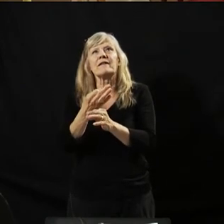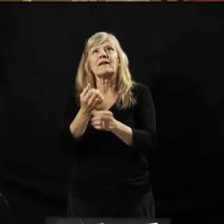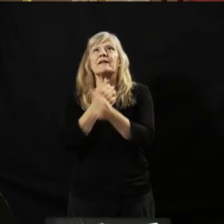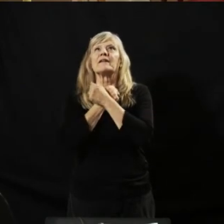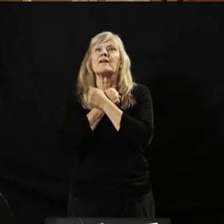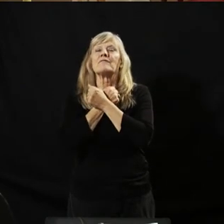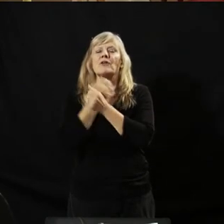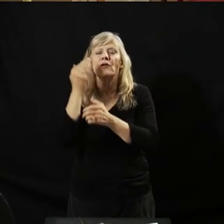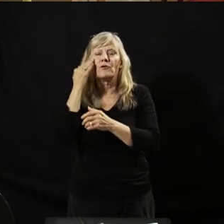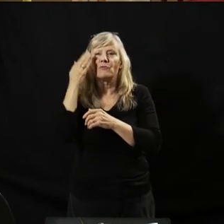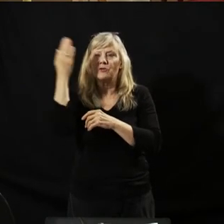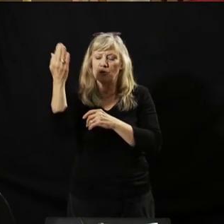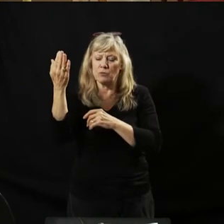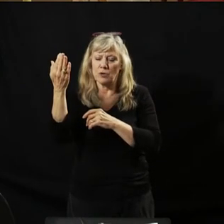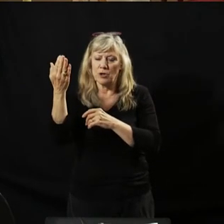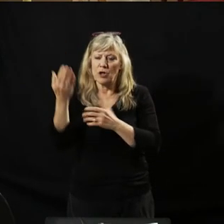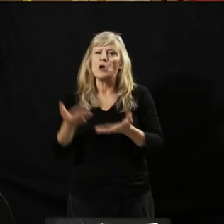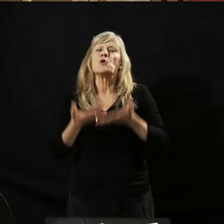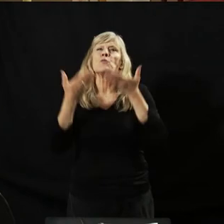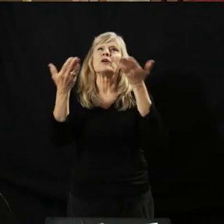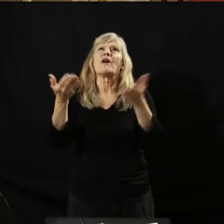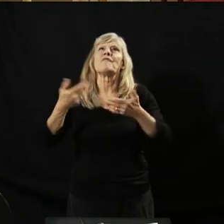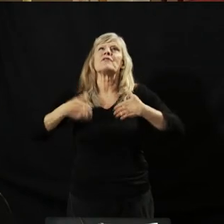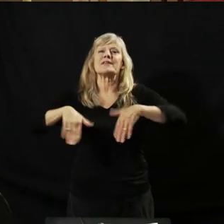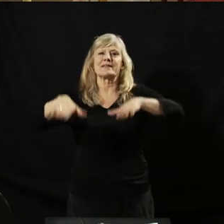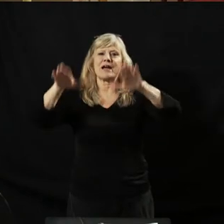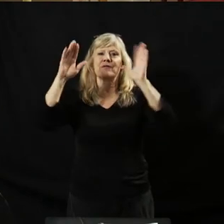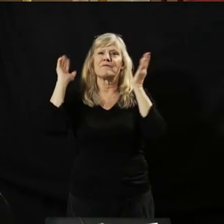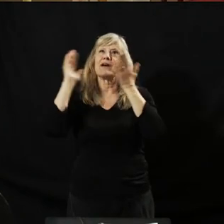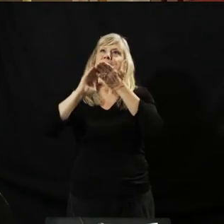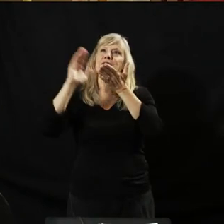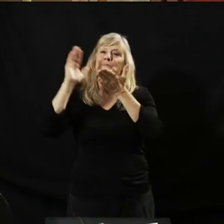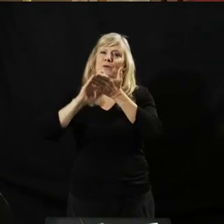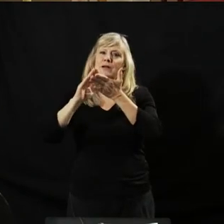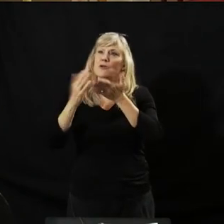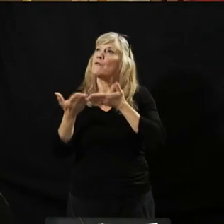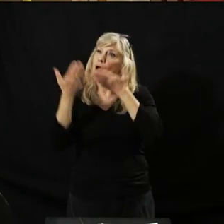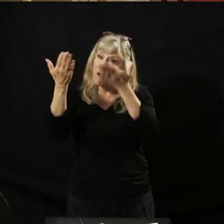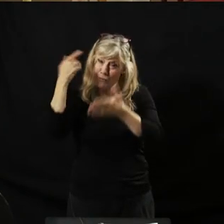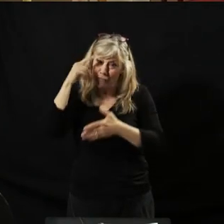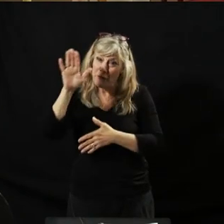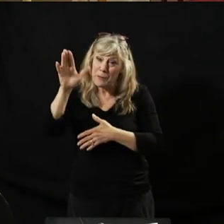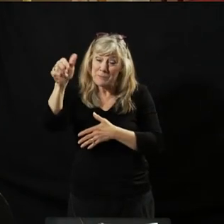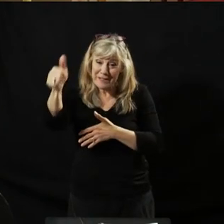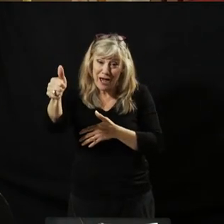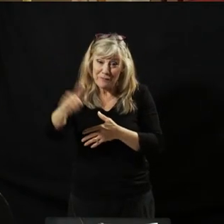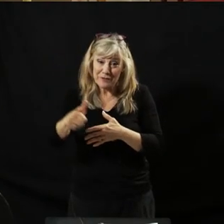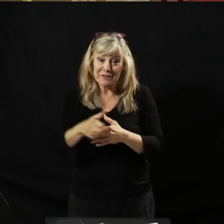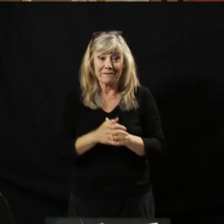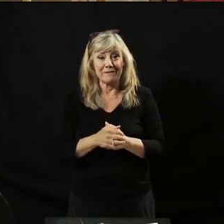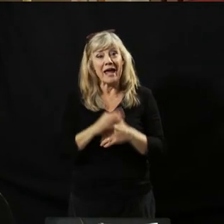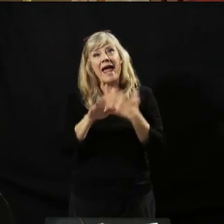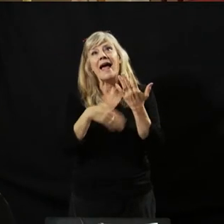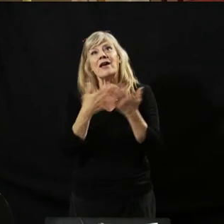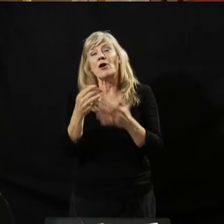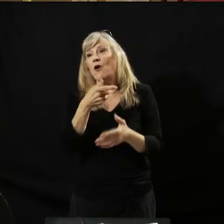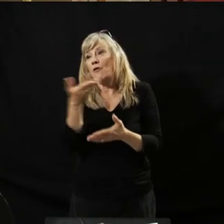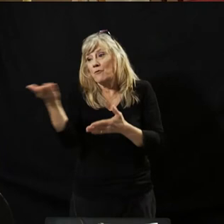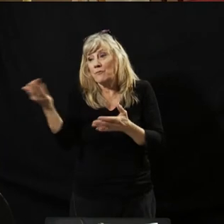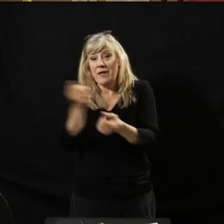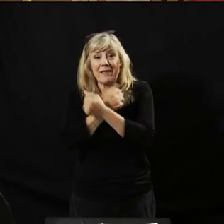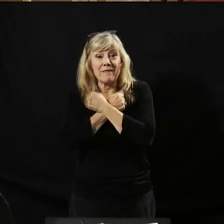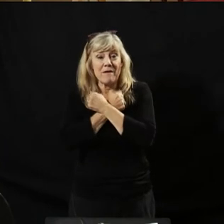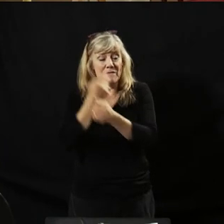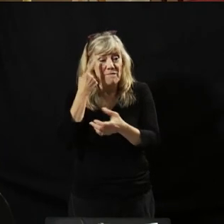we offer you the sacrifice of praise, or they offer it for themselves and all who are dear to them, for